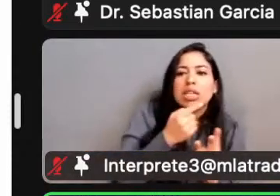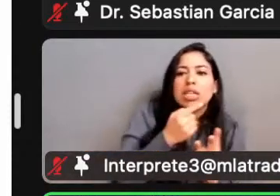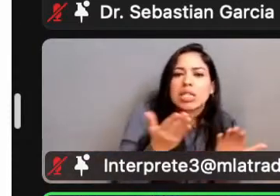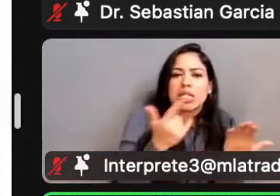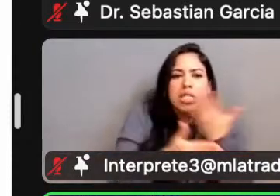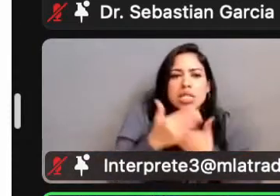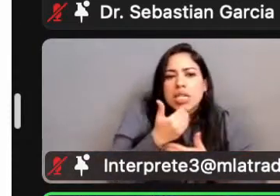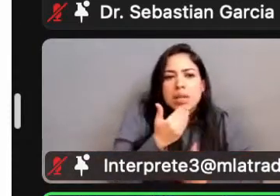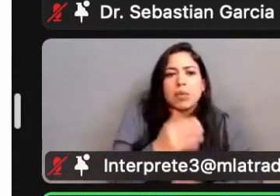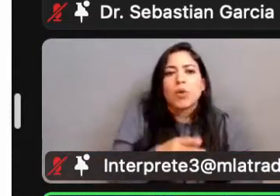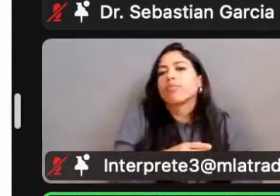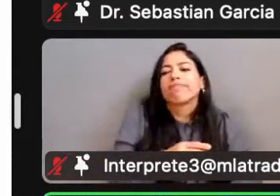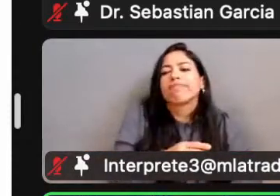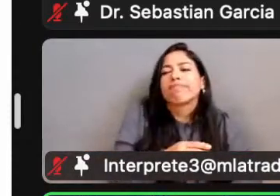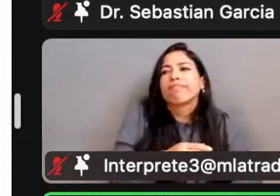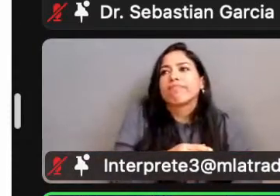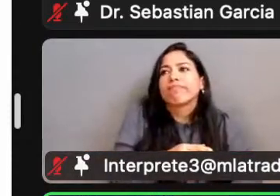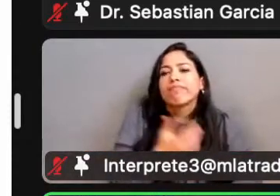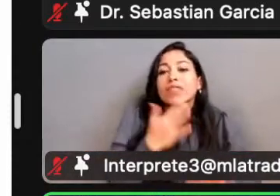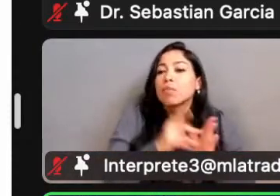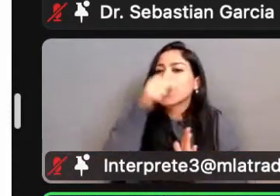measurements, successful measurements,